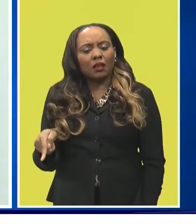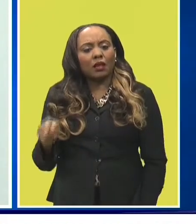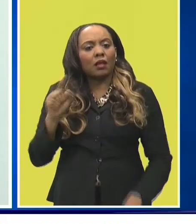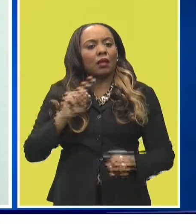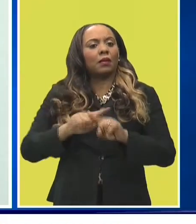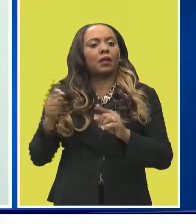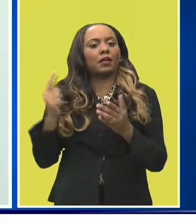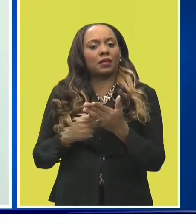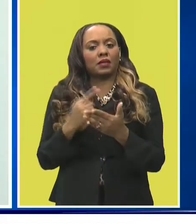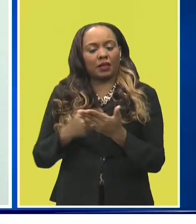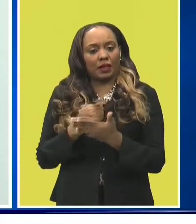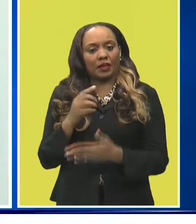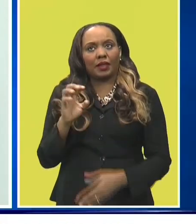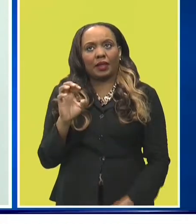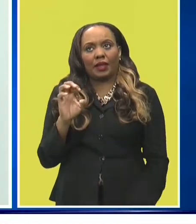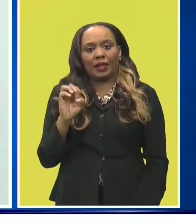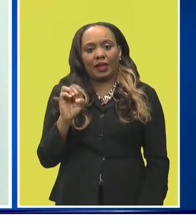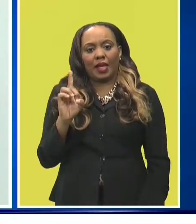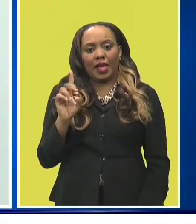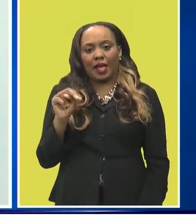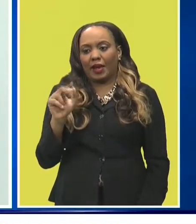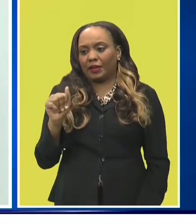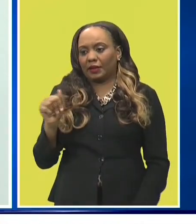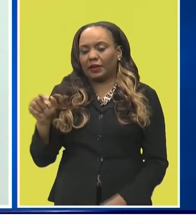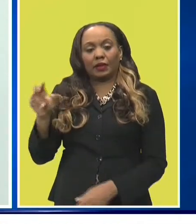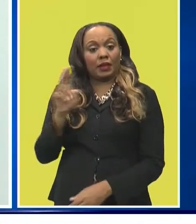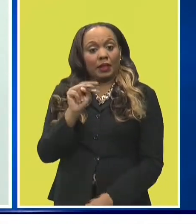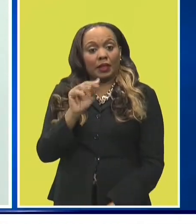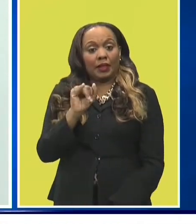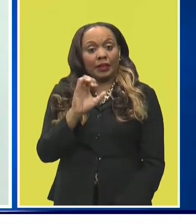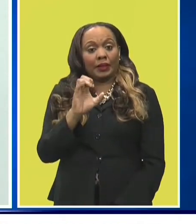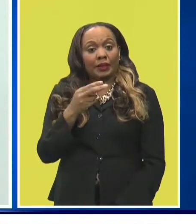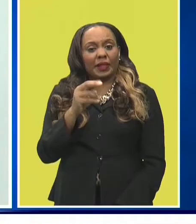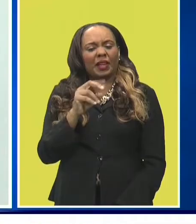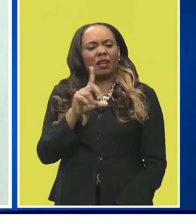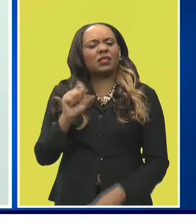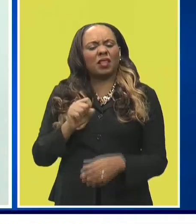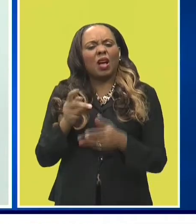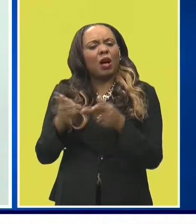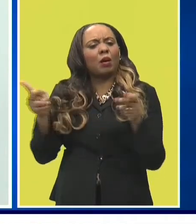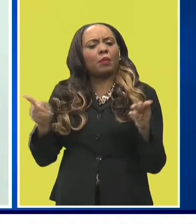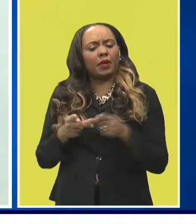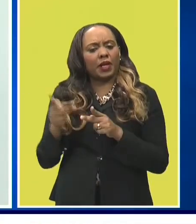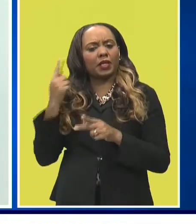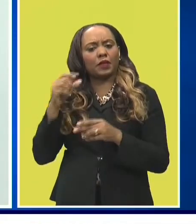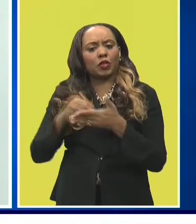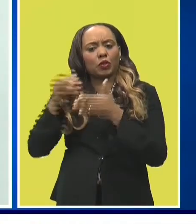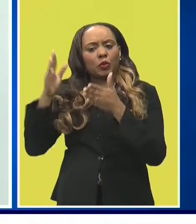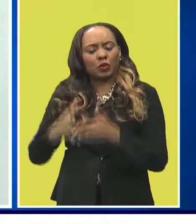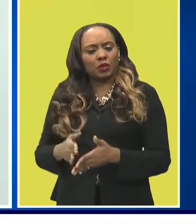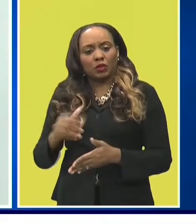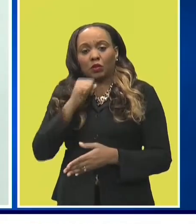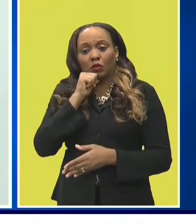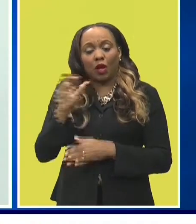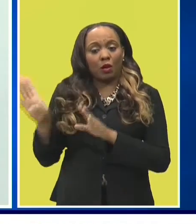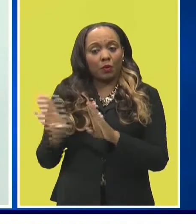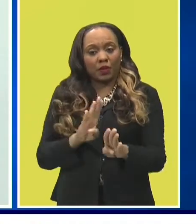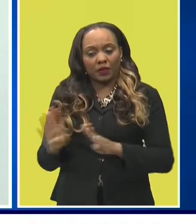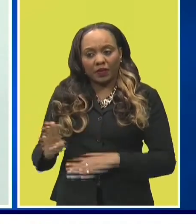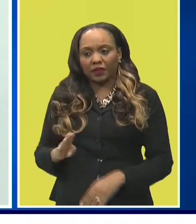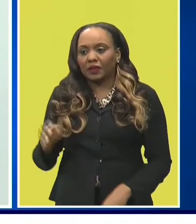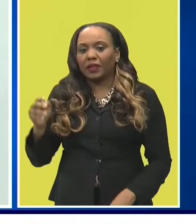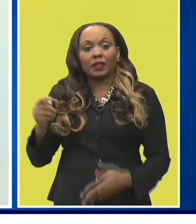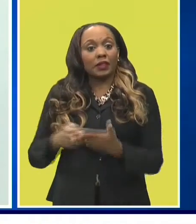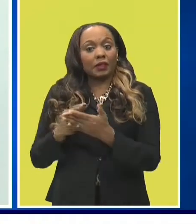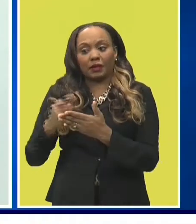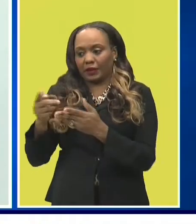expels some students that are sent to them insofar as they tell the schools, now they have